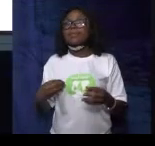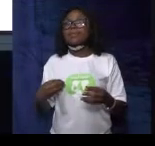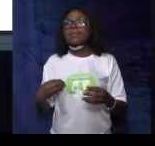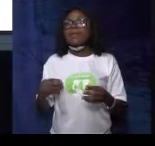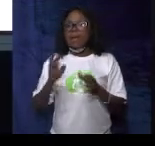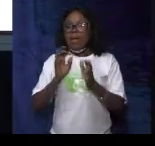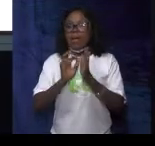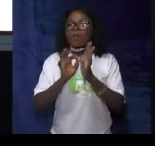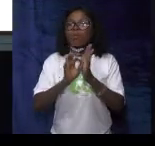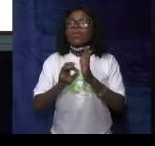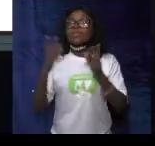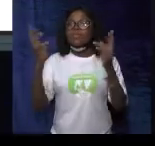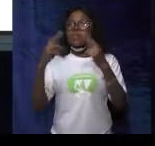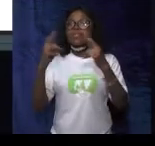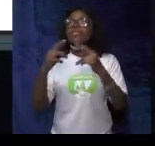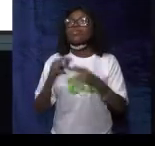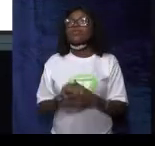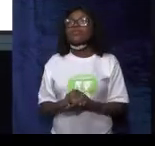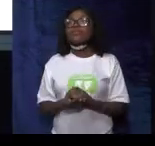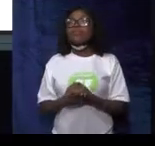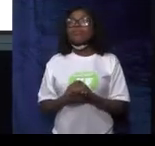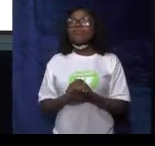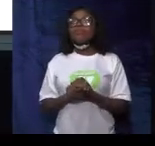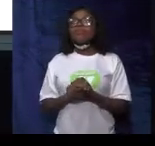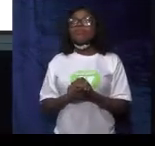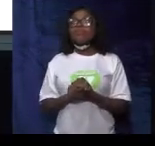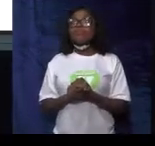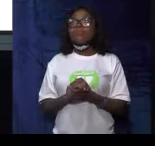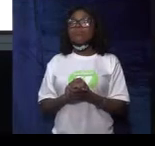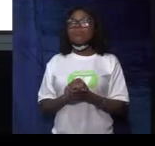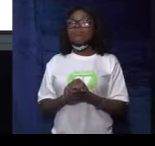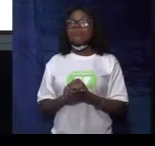the lowest and calculate the range.